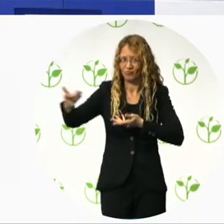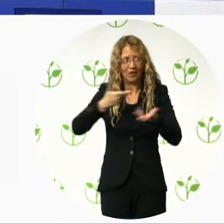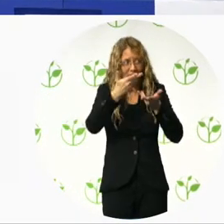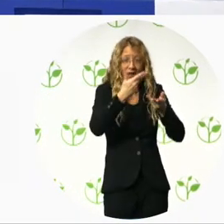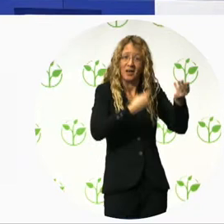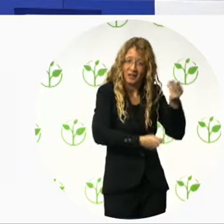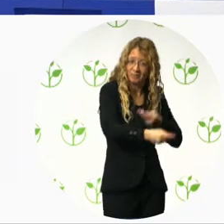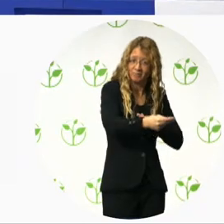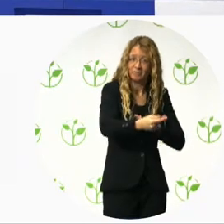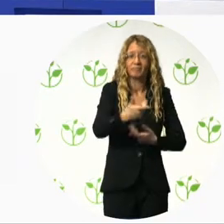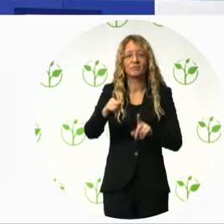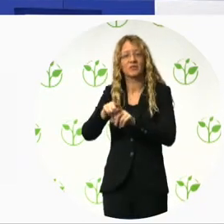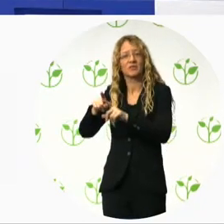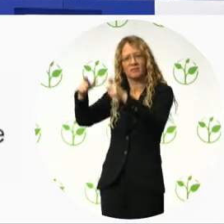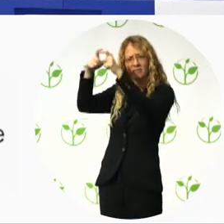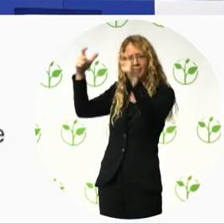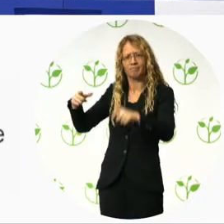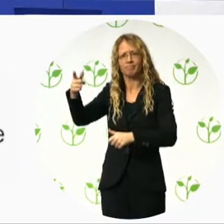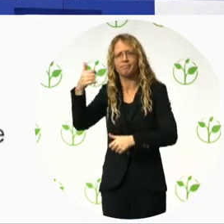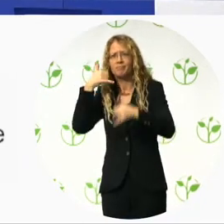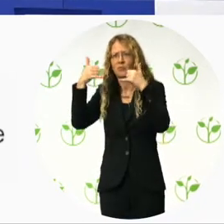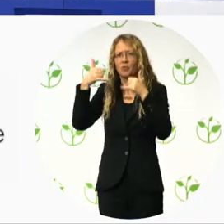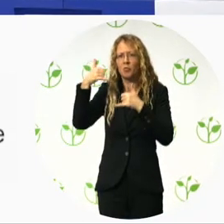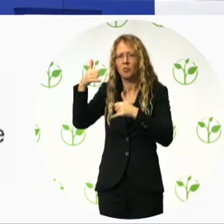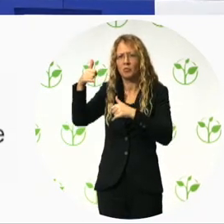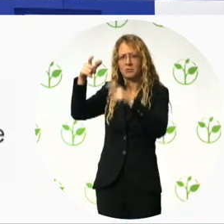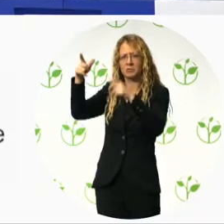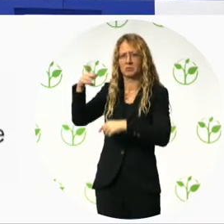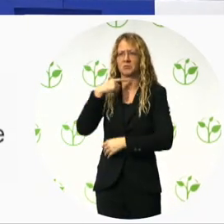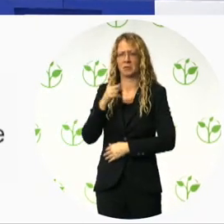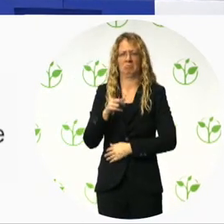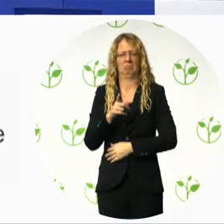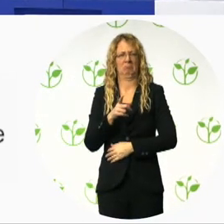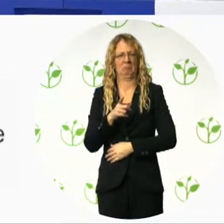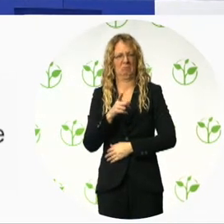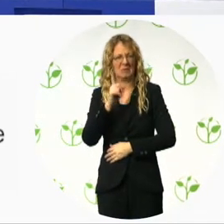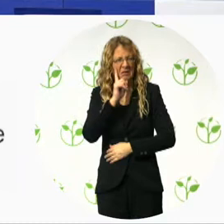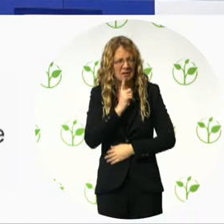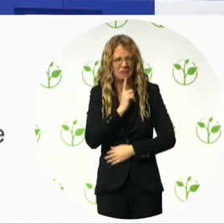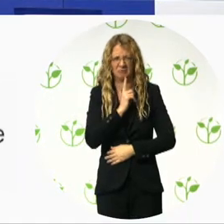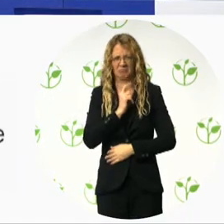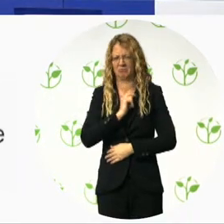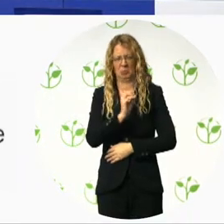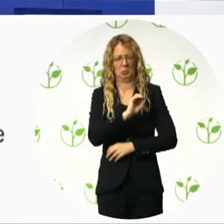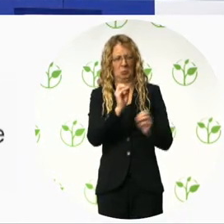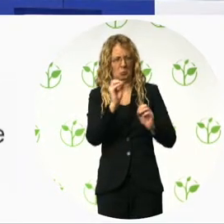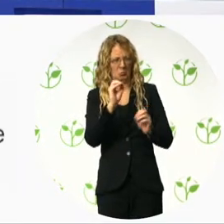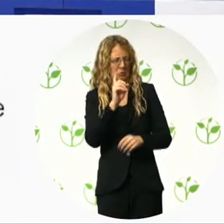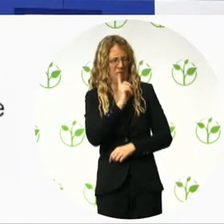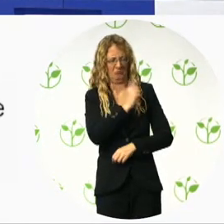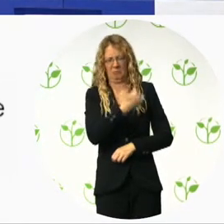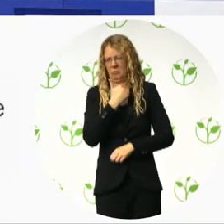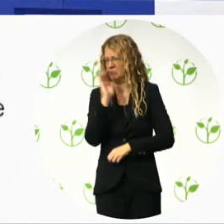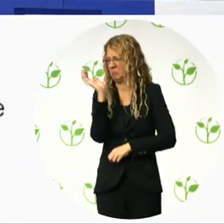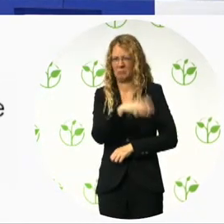receive a phone call for a deaf person, so I don't need that. So it's not, no sense. So